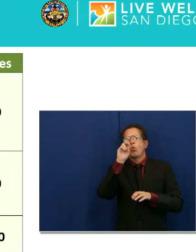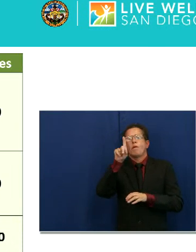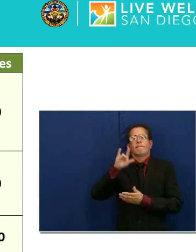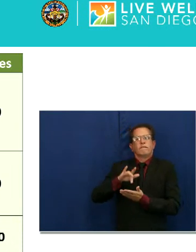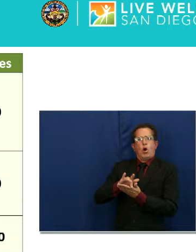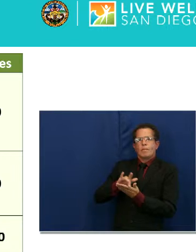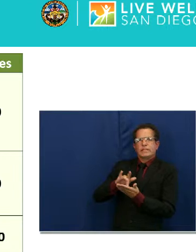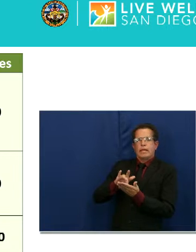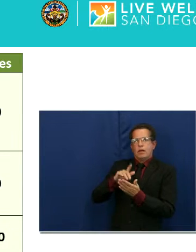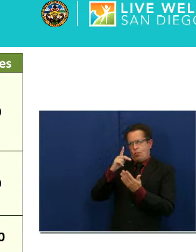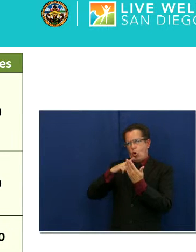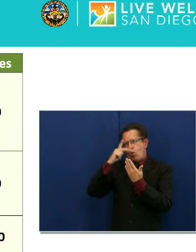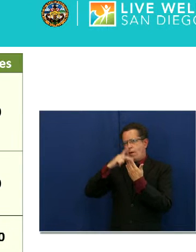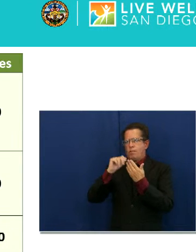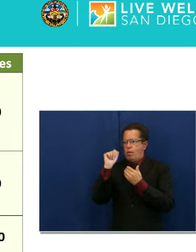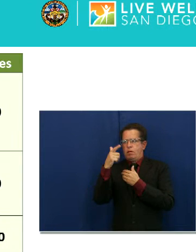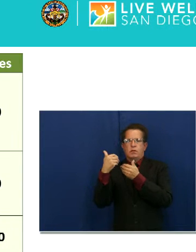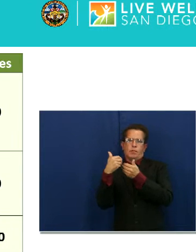pharmacy partnership program.